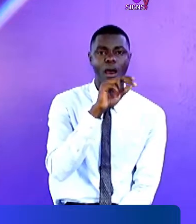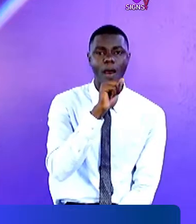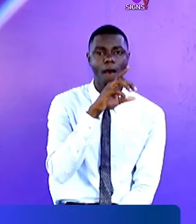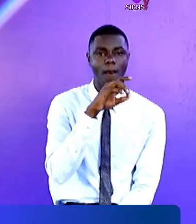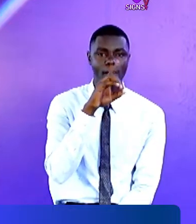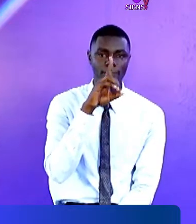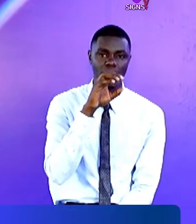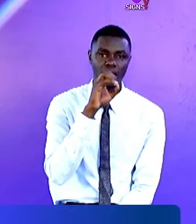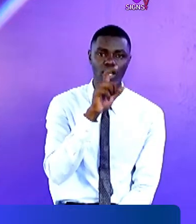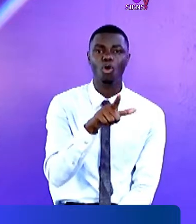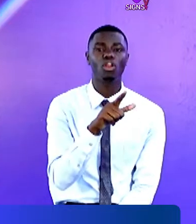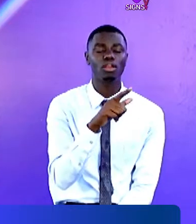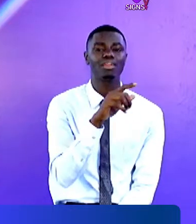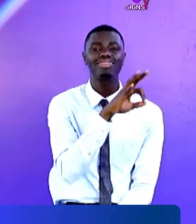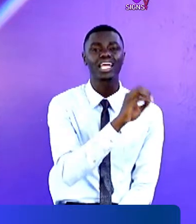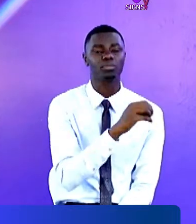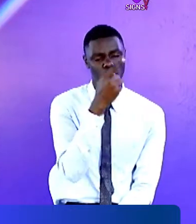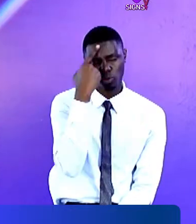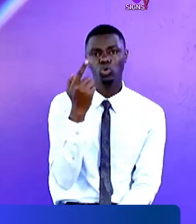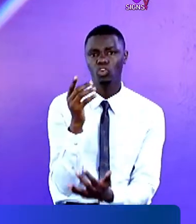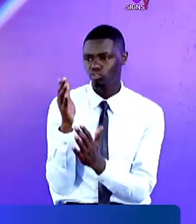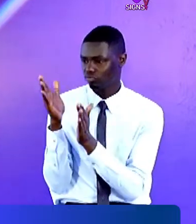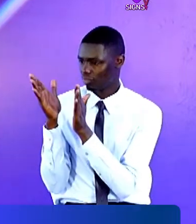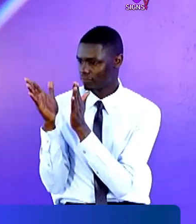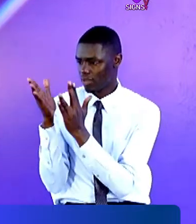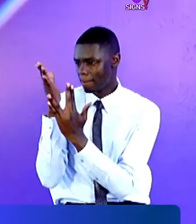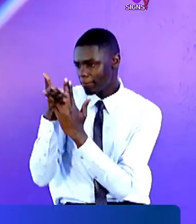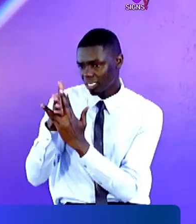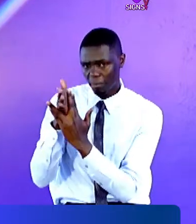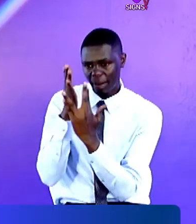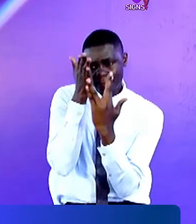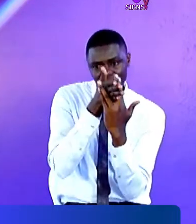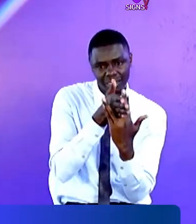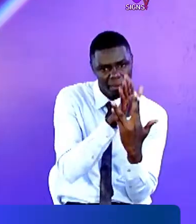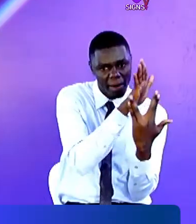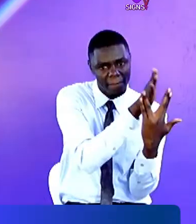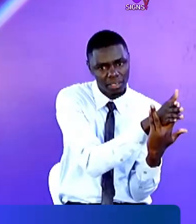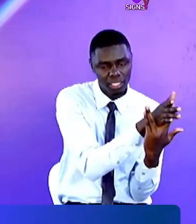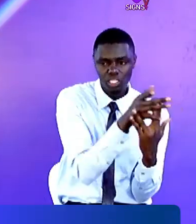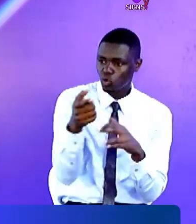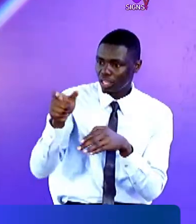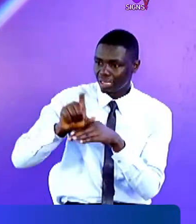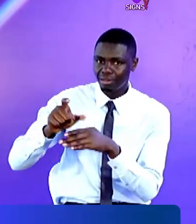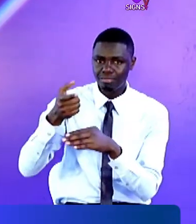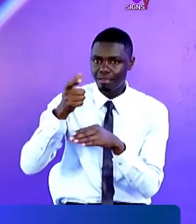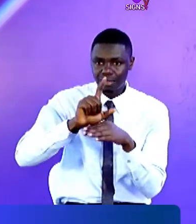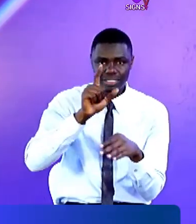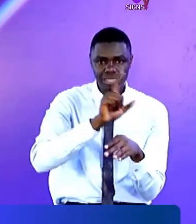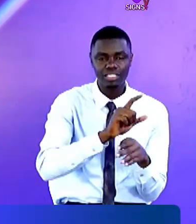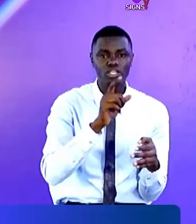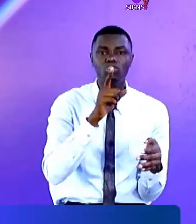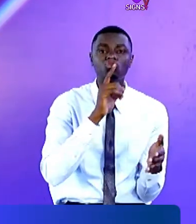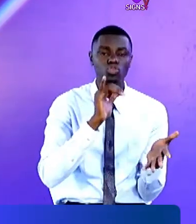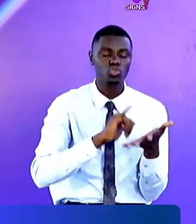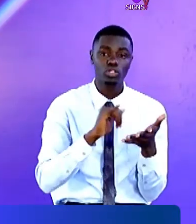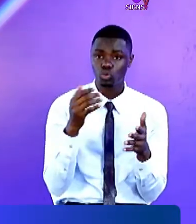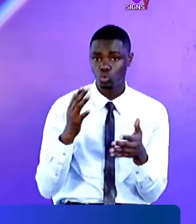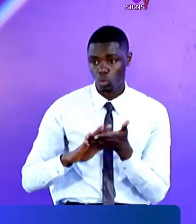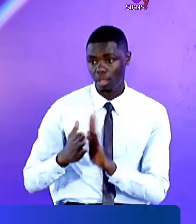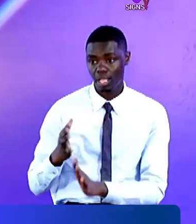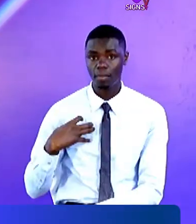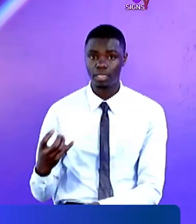Because of middlemen. They have increased that somebody has to be rich so that you're poor. Imagine, Alan, how